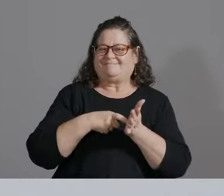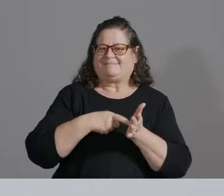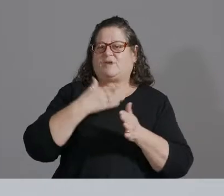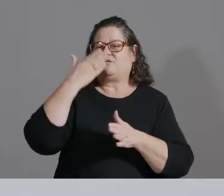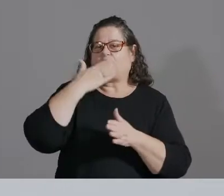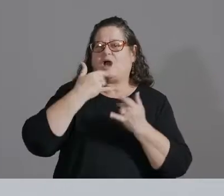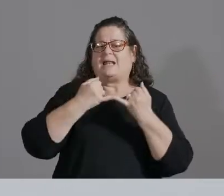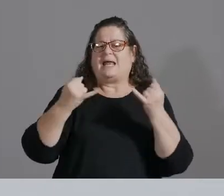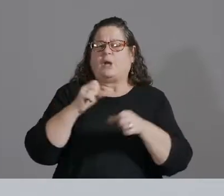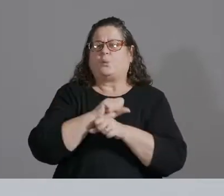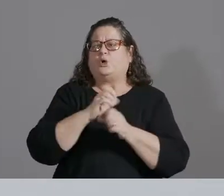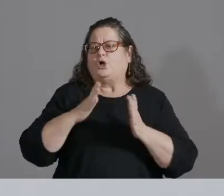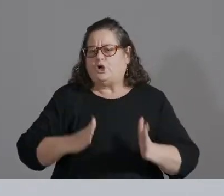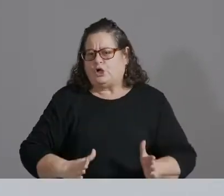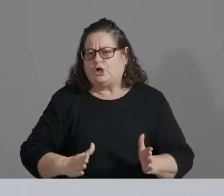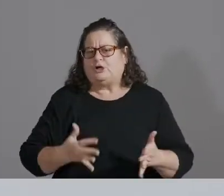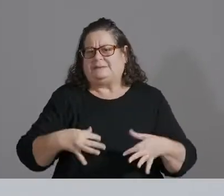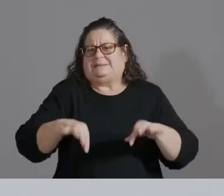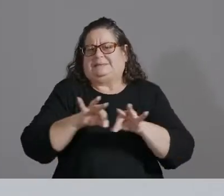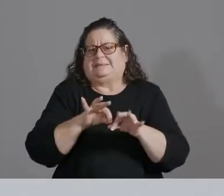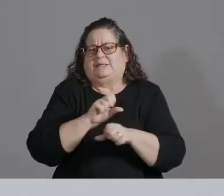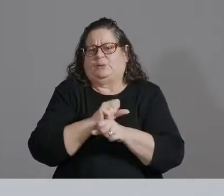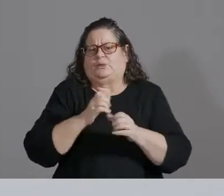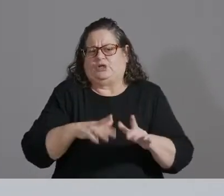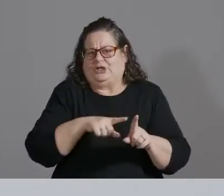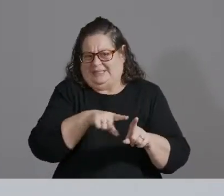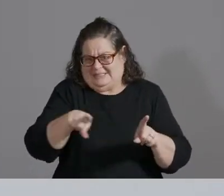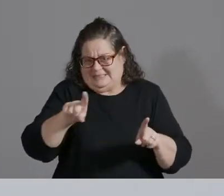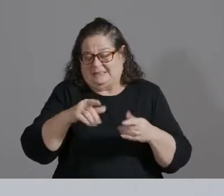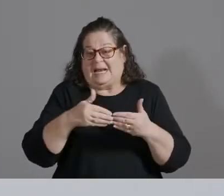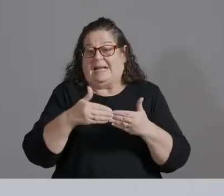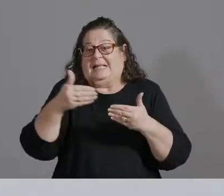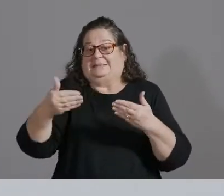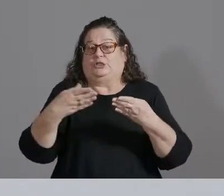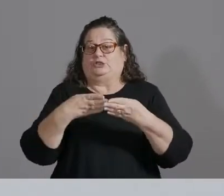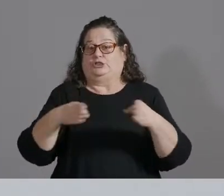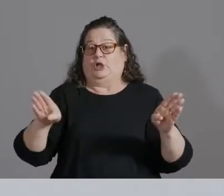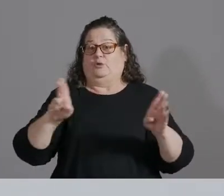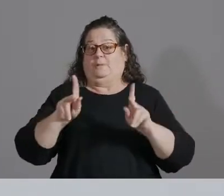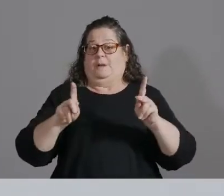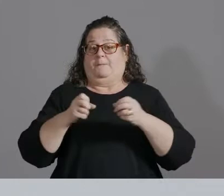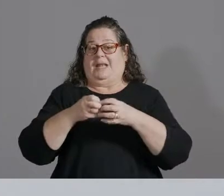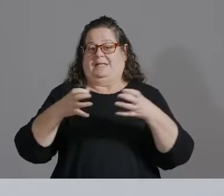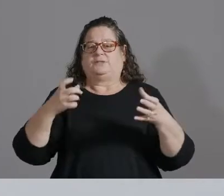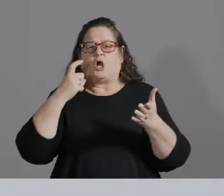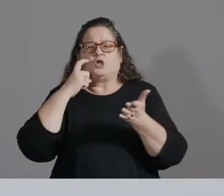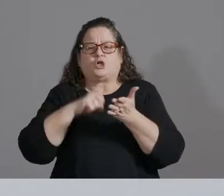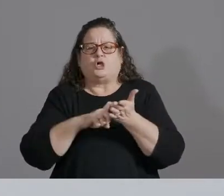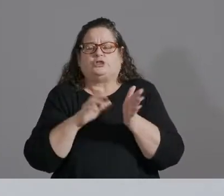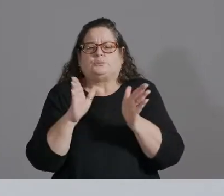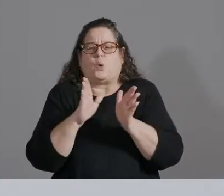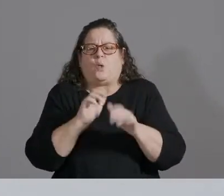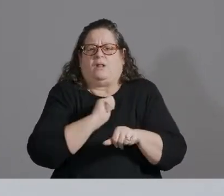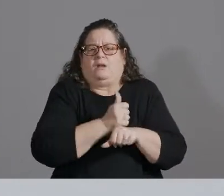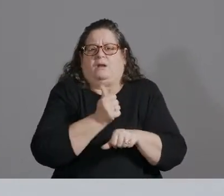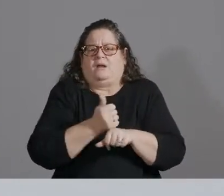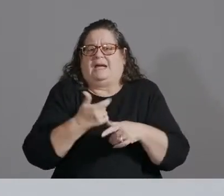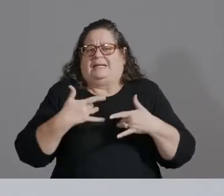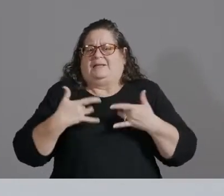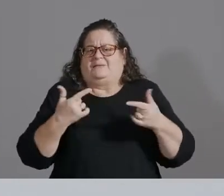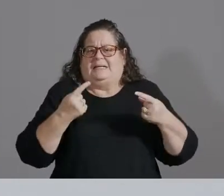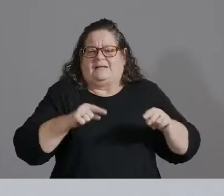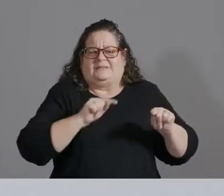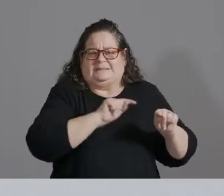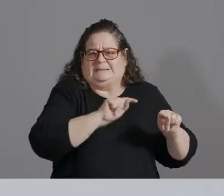to more of the general population. My next question is on contact tracing. Yeah. Is the state